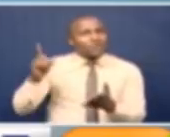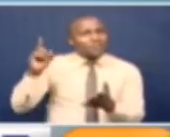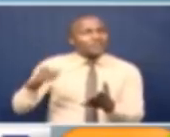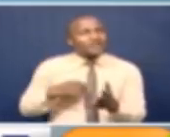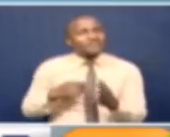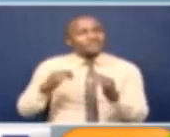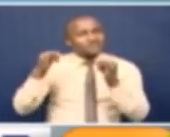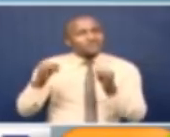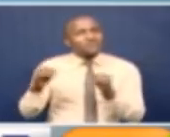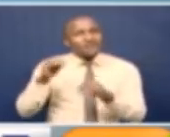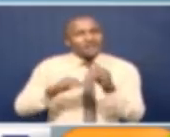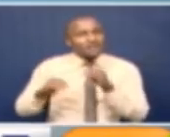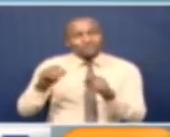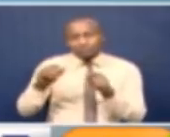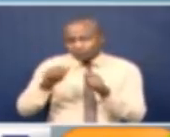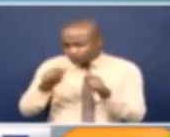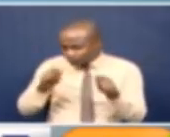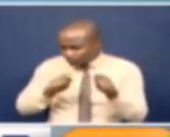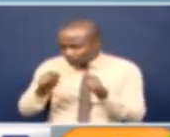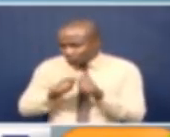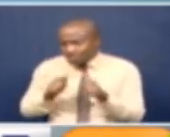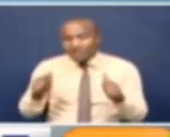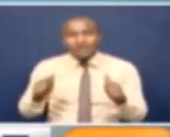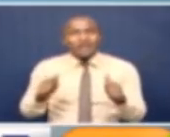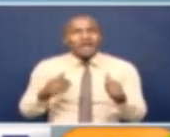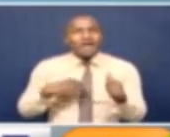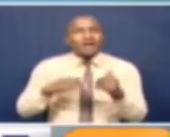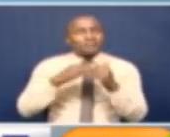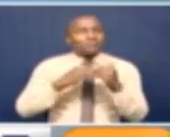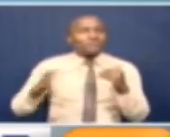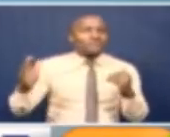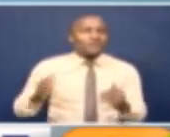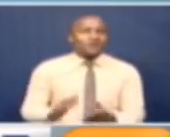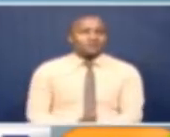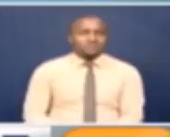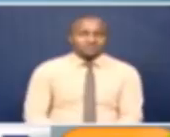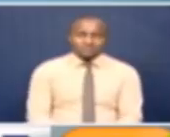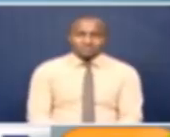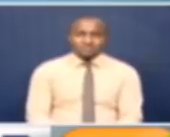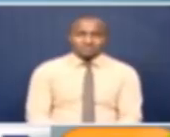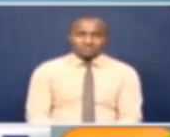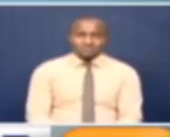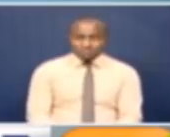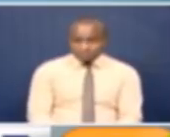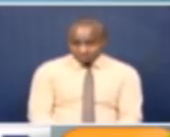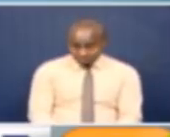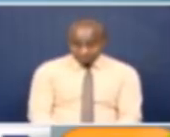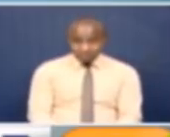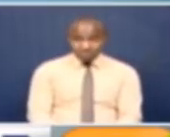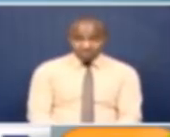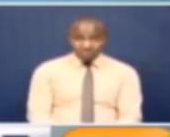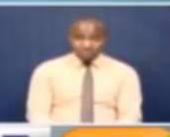well managed, and move forward. New election.